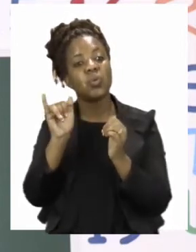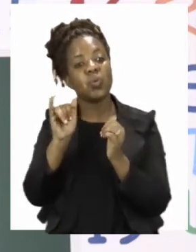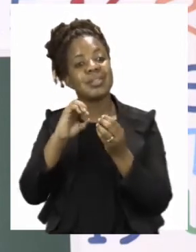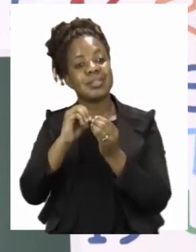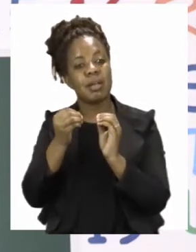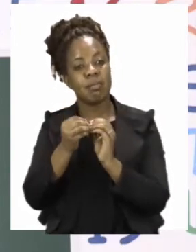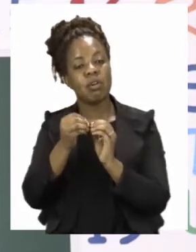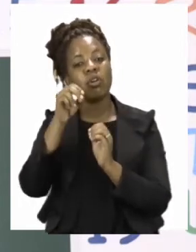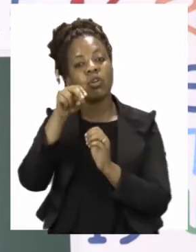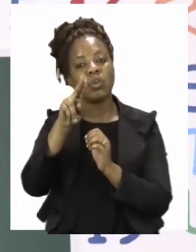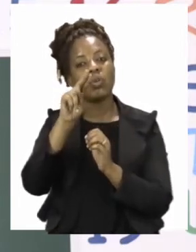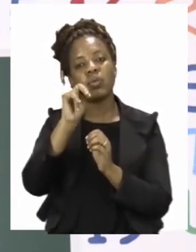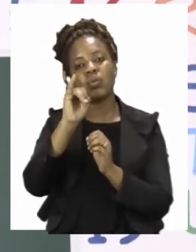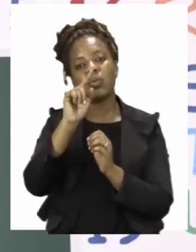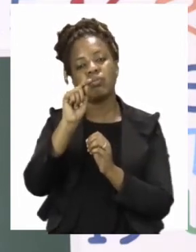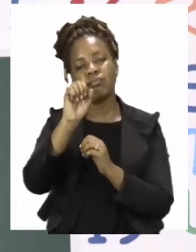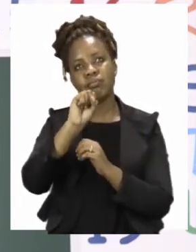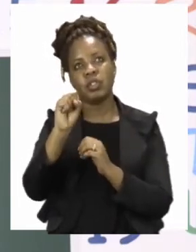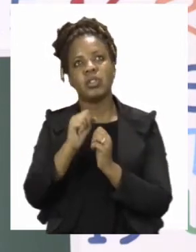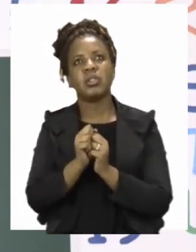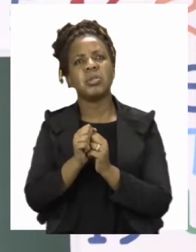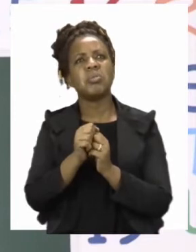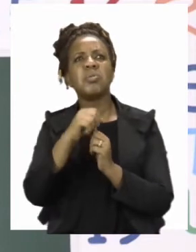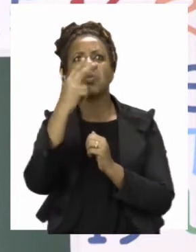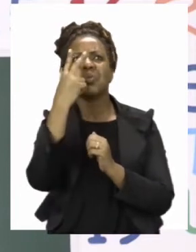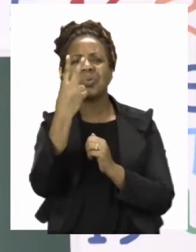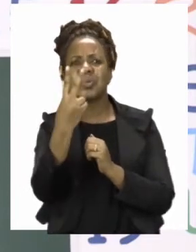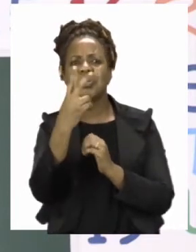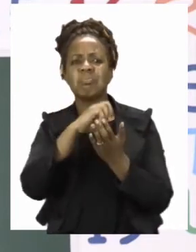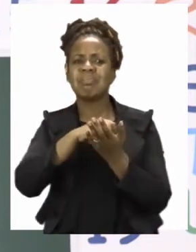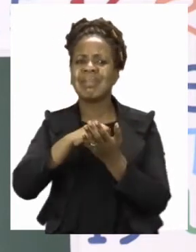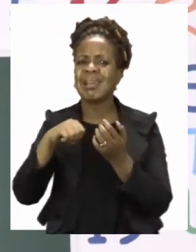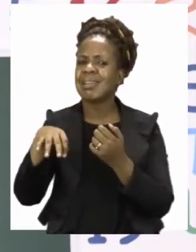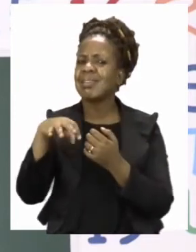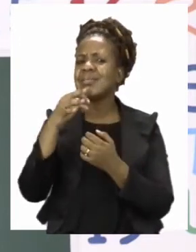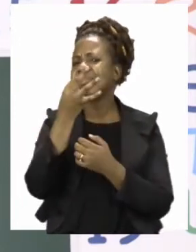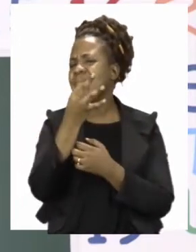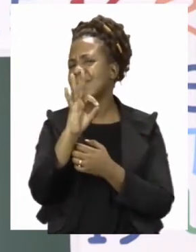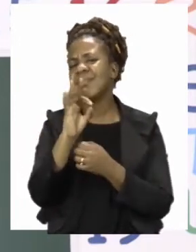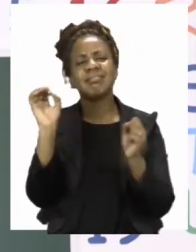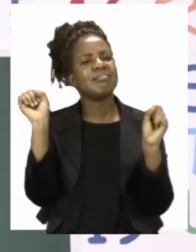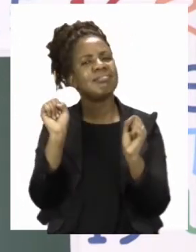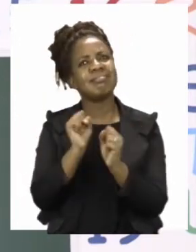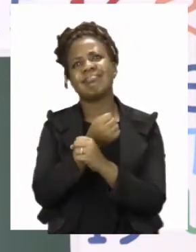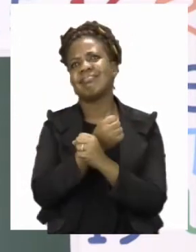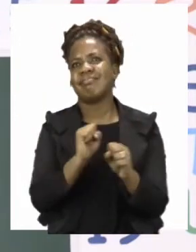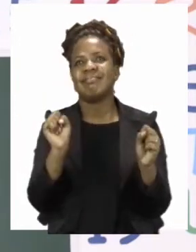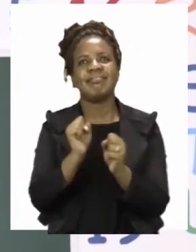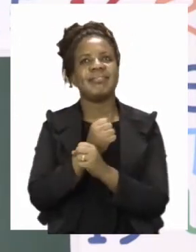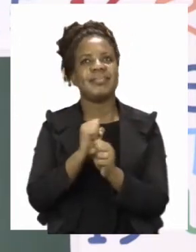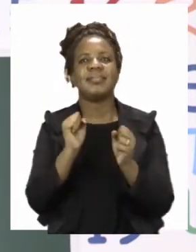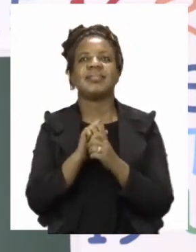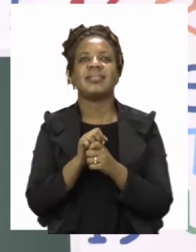For our first lesson today, boys and girls, let us turn to page 12. On page 12, we are